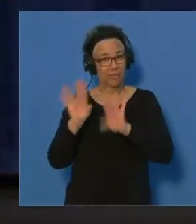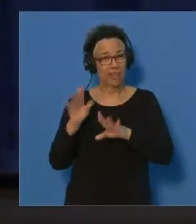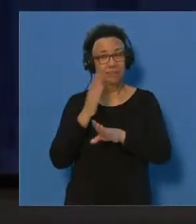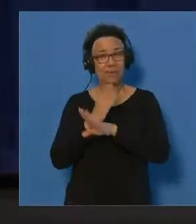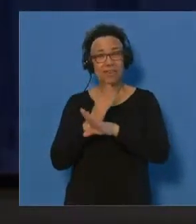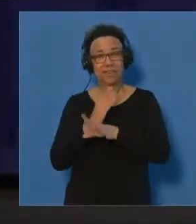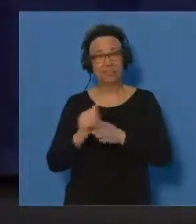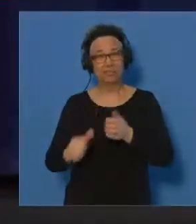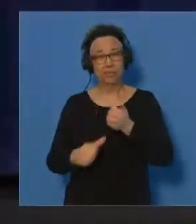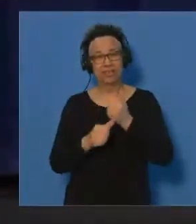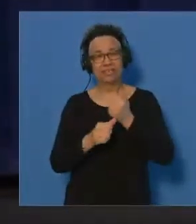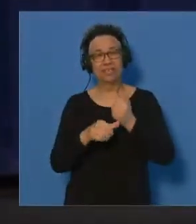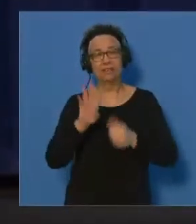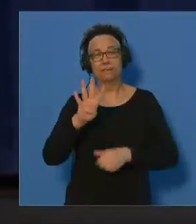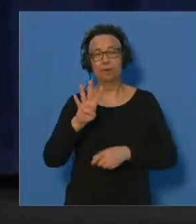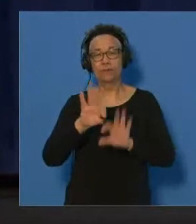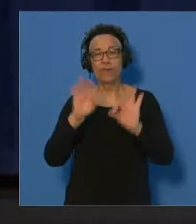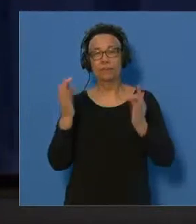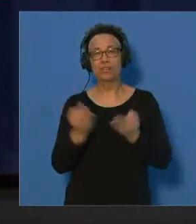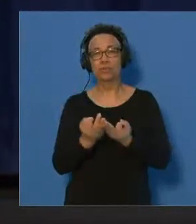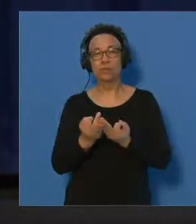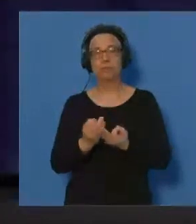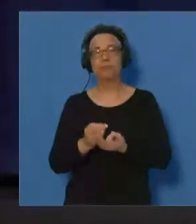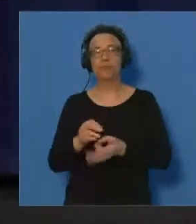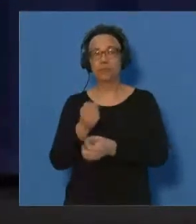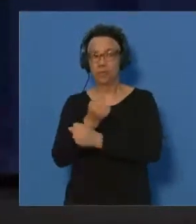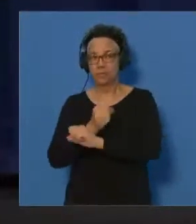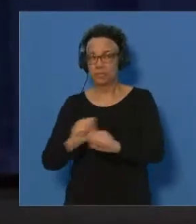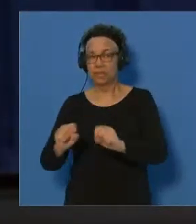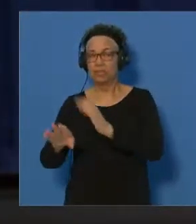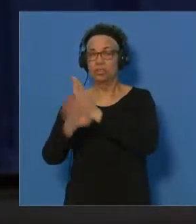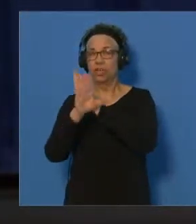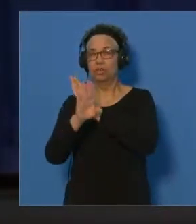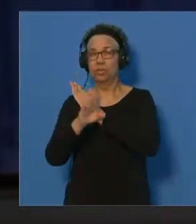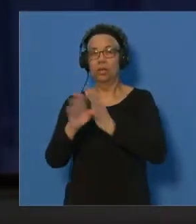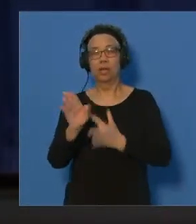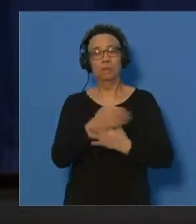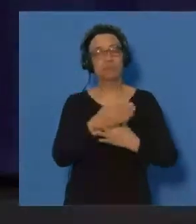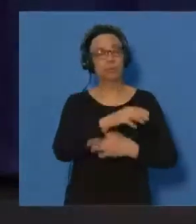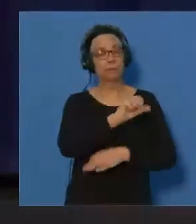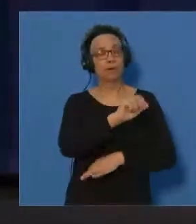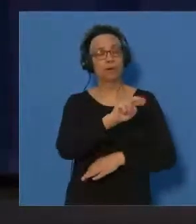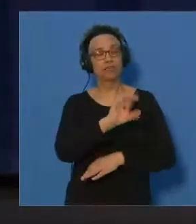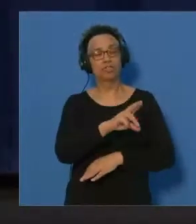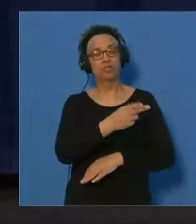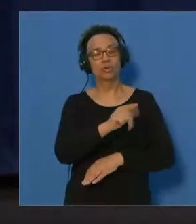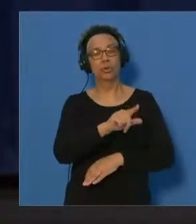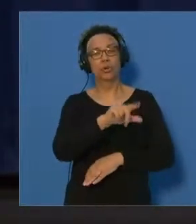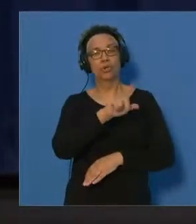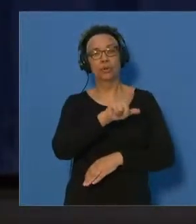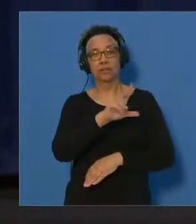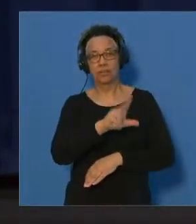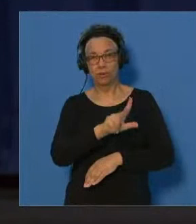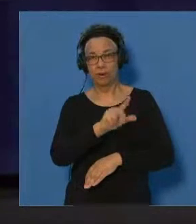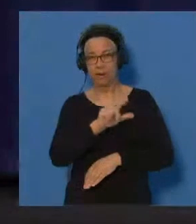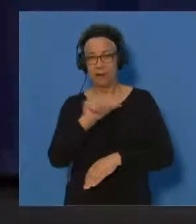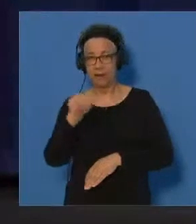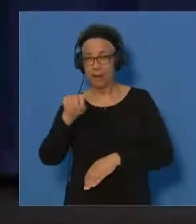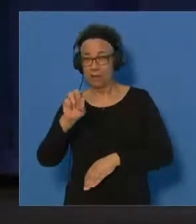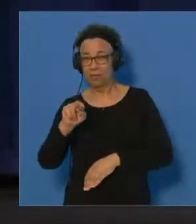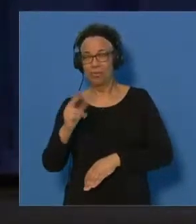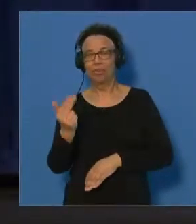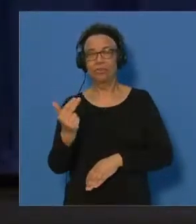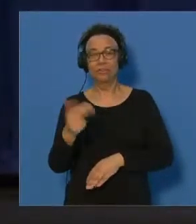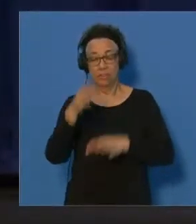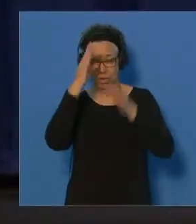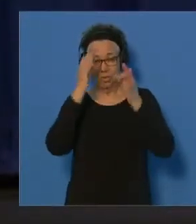with safe shelters. Between March 23rd and April 13th, the courts have issued 13 domestic violence